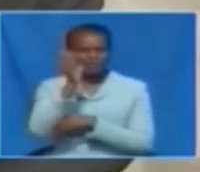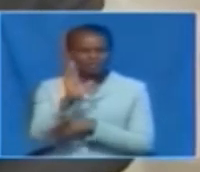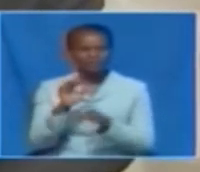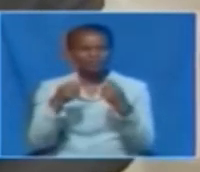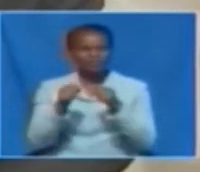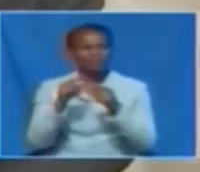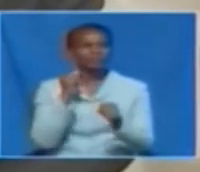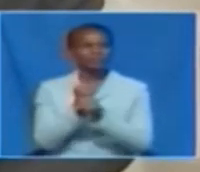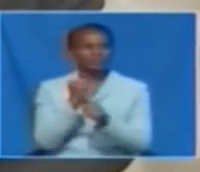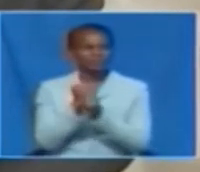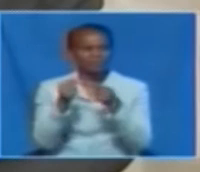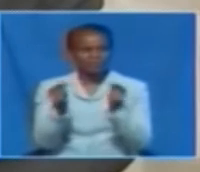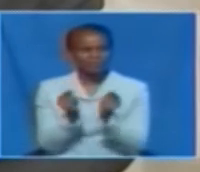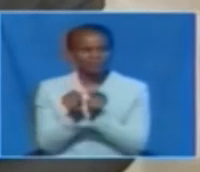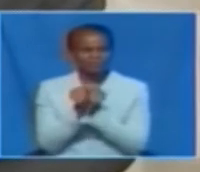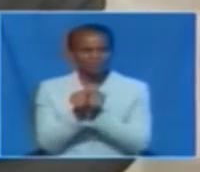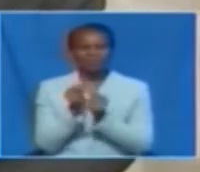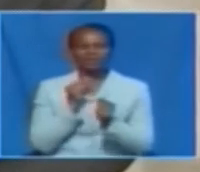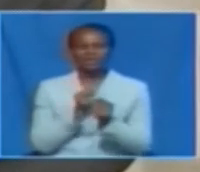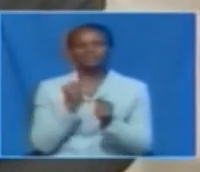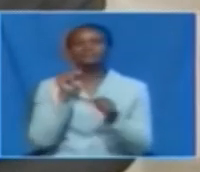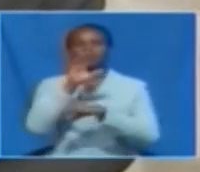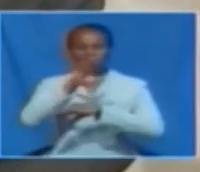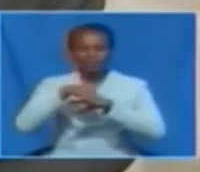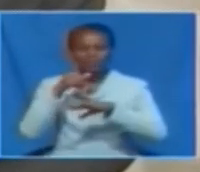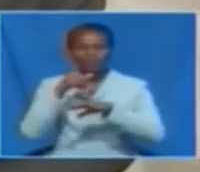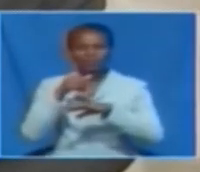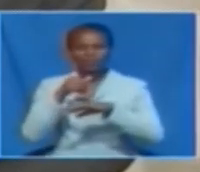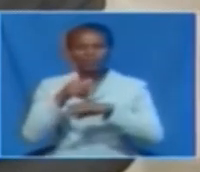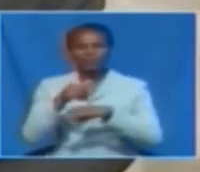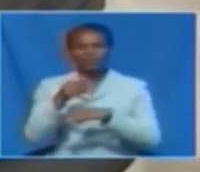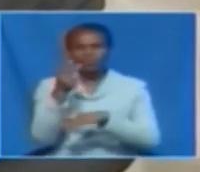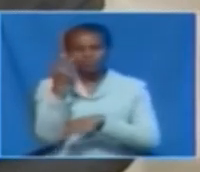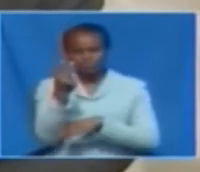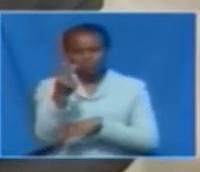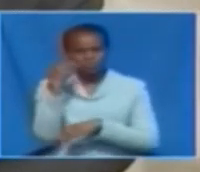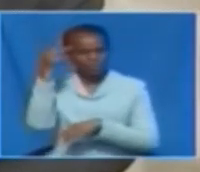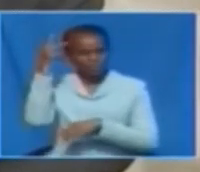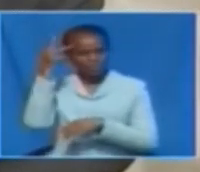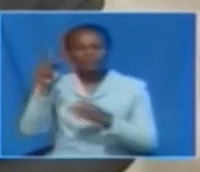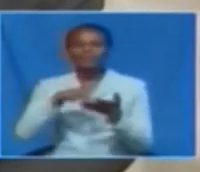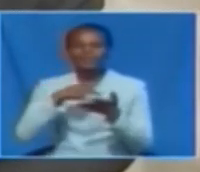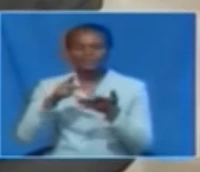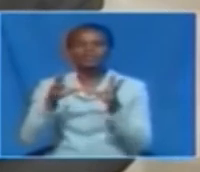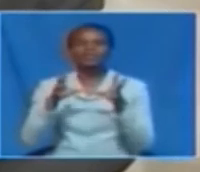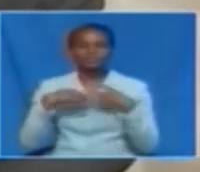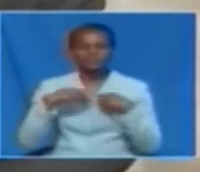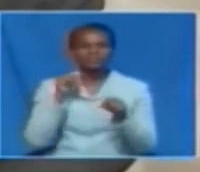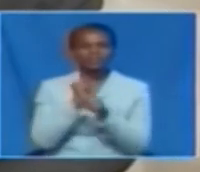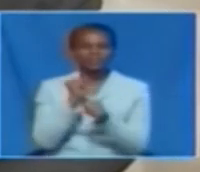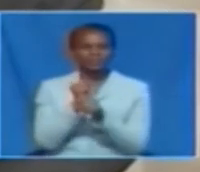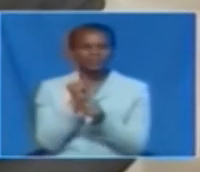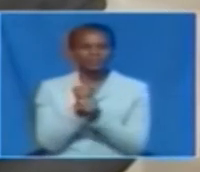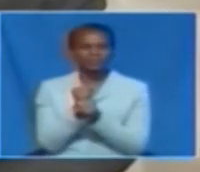an alliance. We have been approached by the two major parties to consider, the two other parties